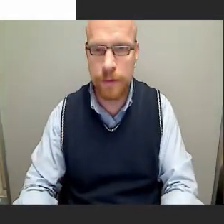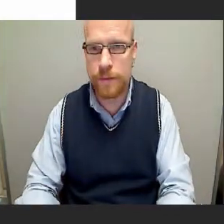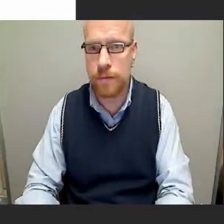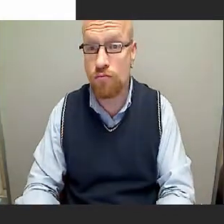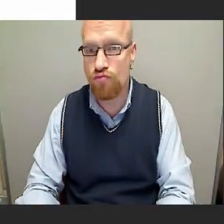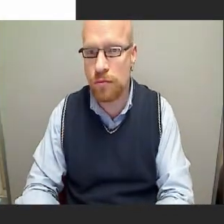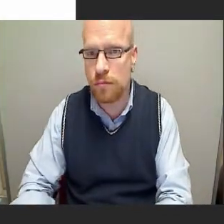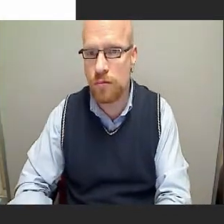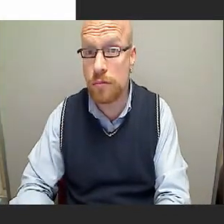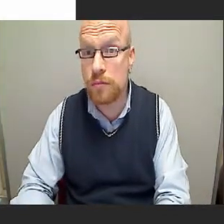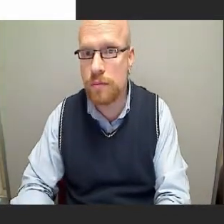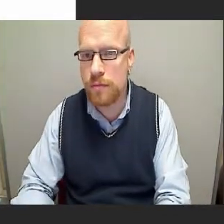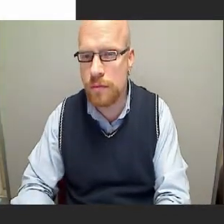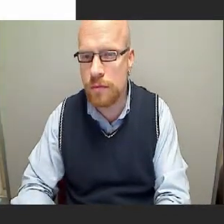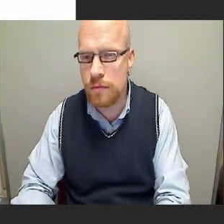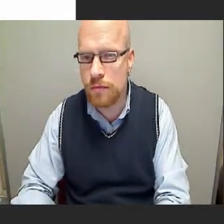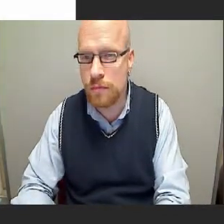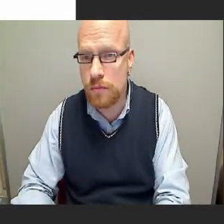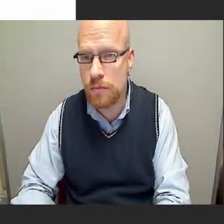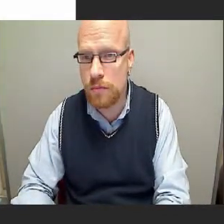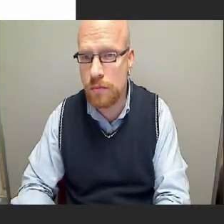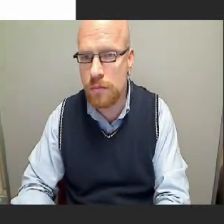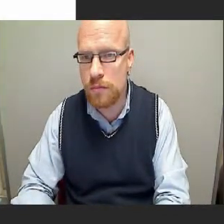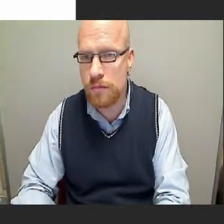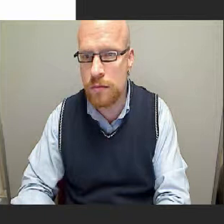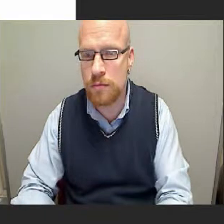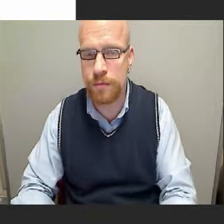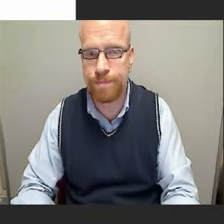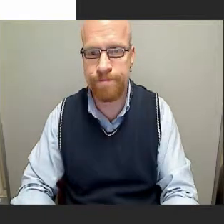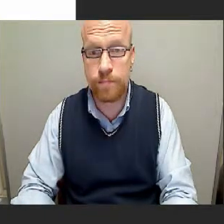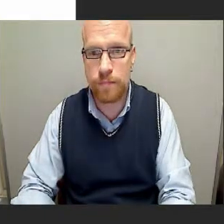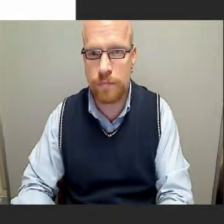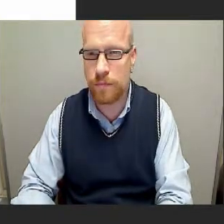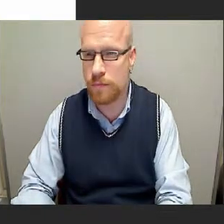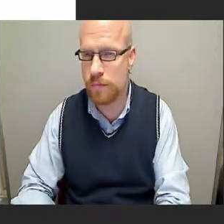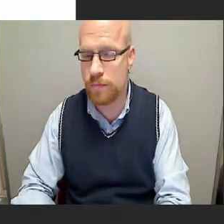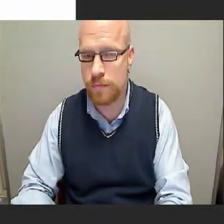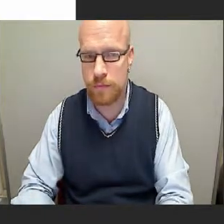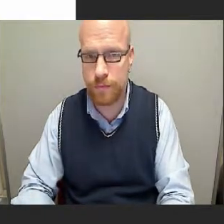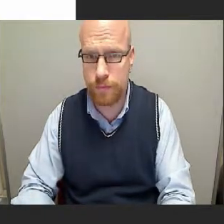with 2 we need to find y this is an example a